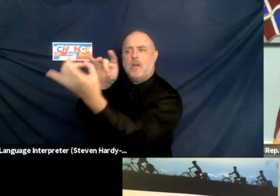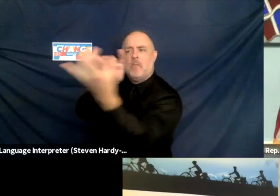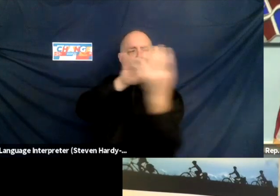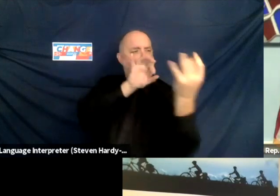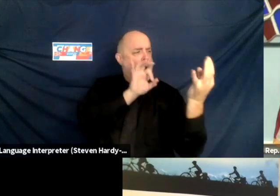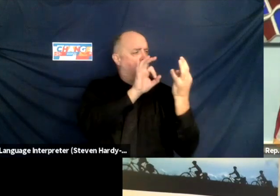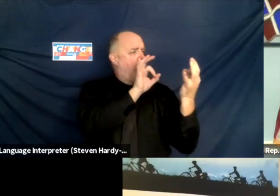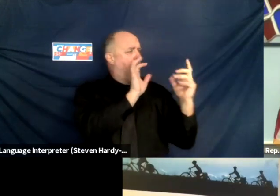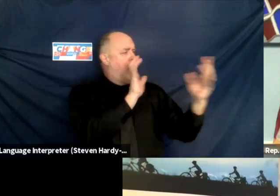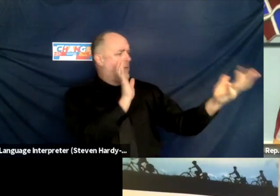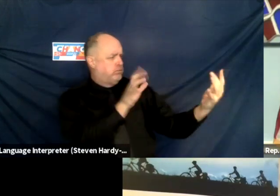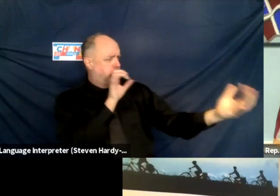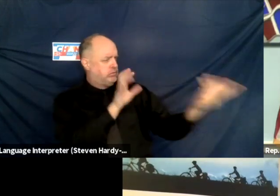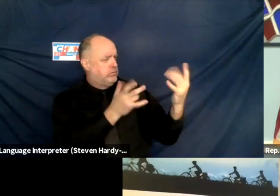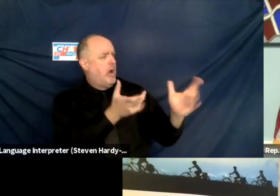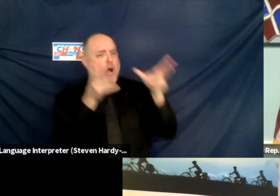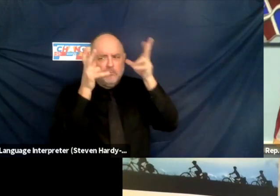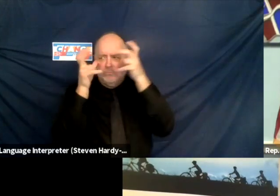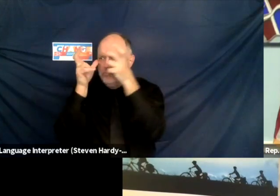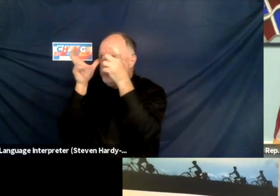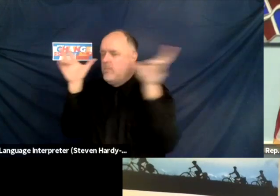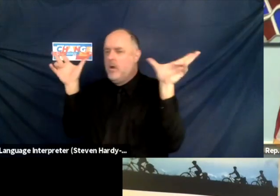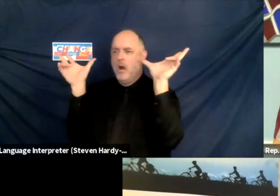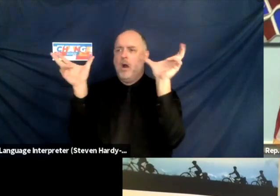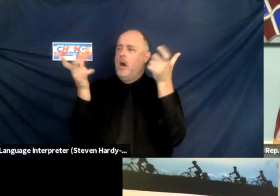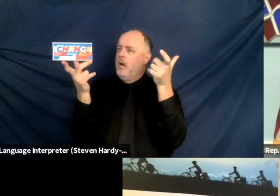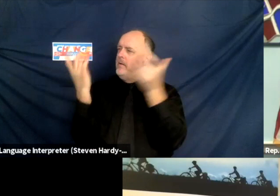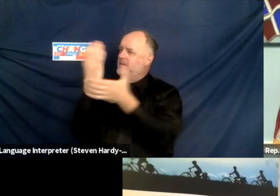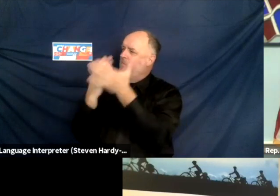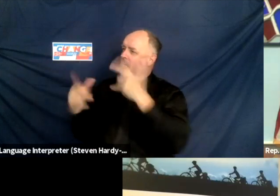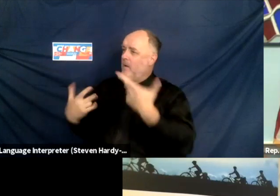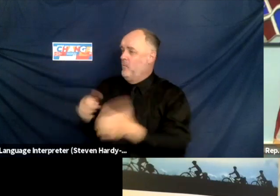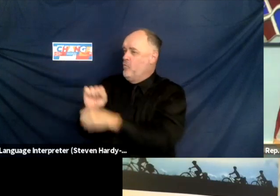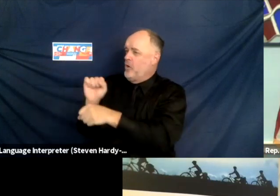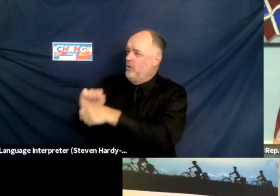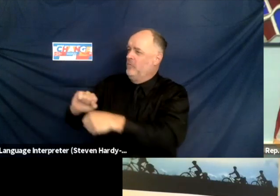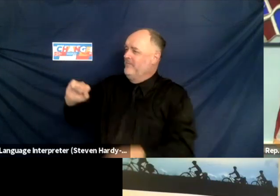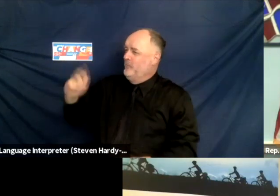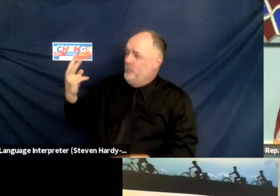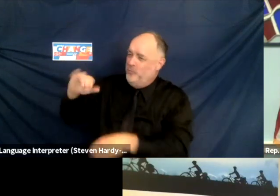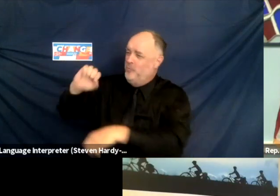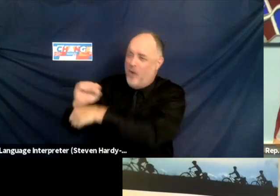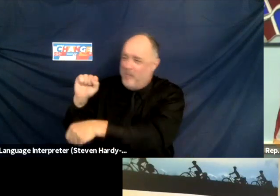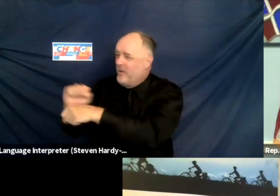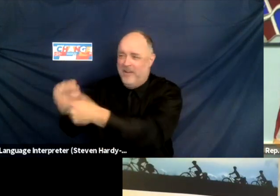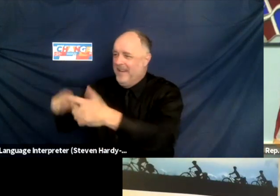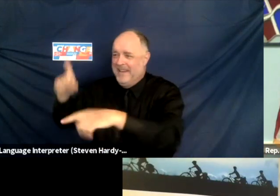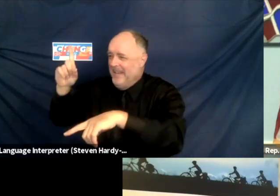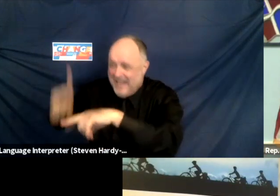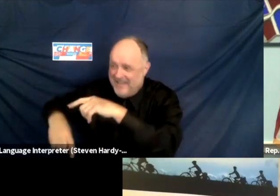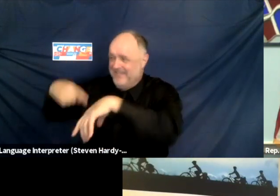for the most part, have a hard time making ends meet, and sometimes they have two jobs and they can't get to that community board